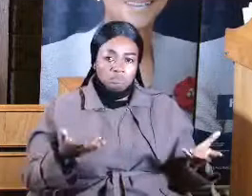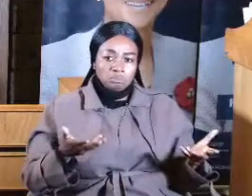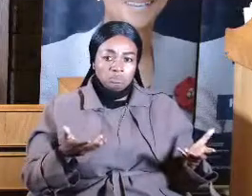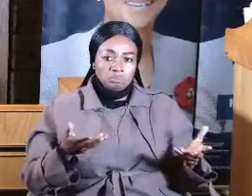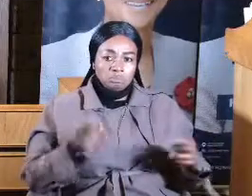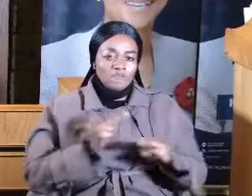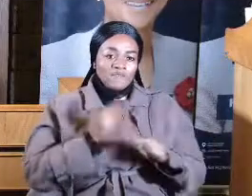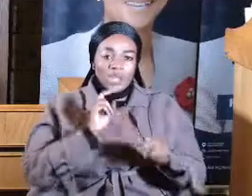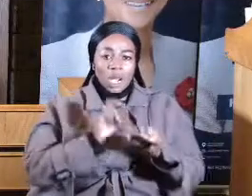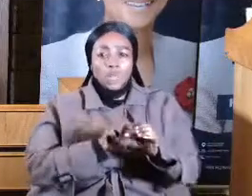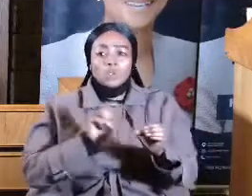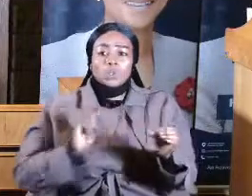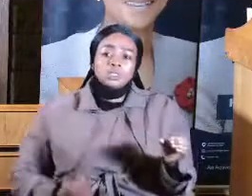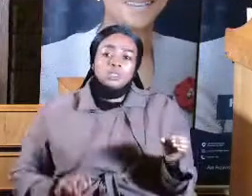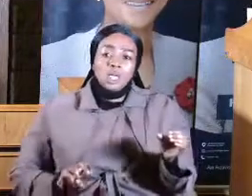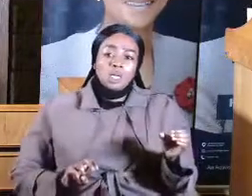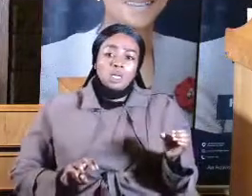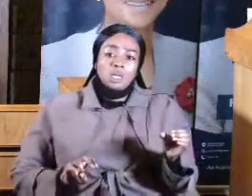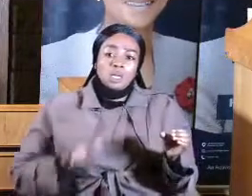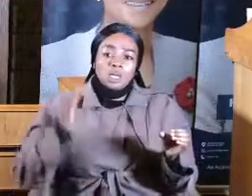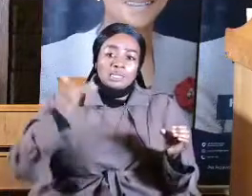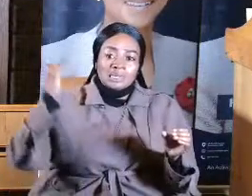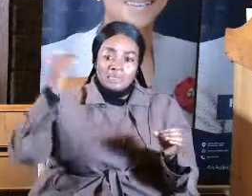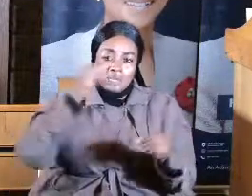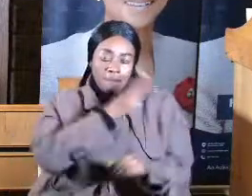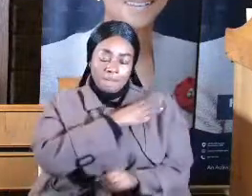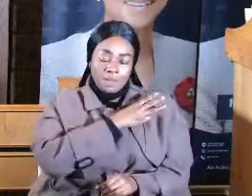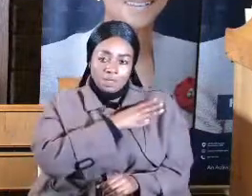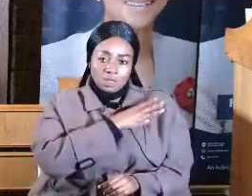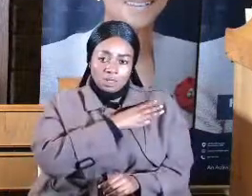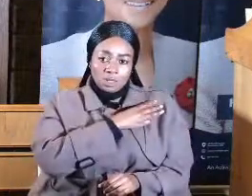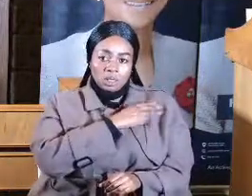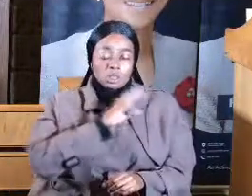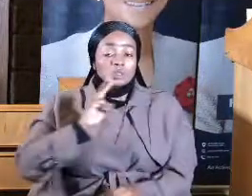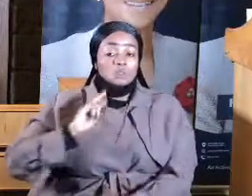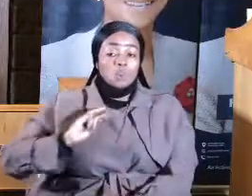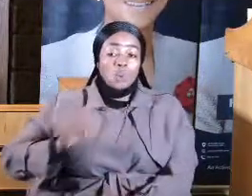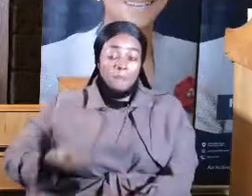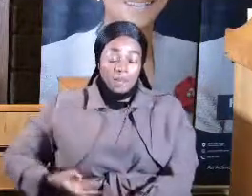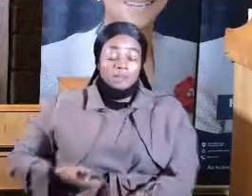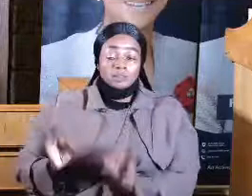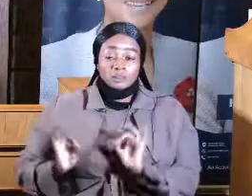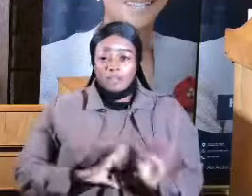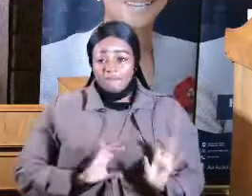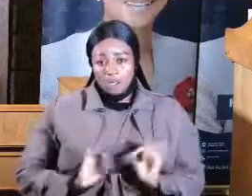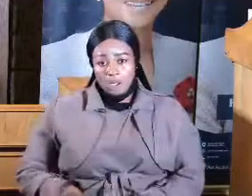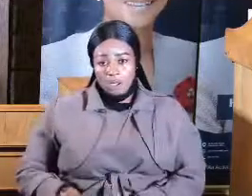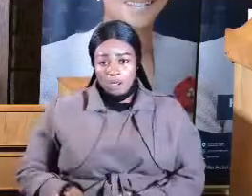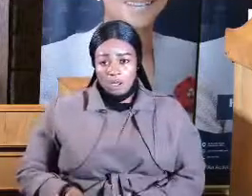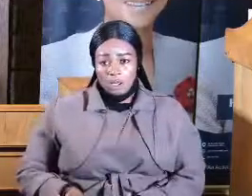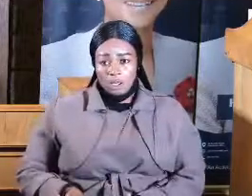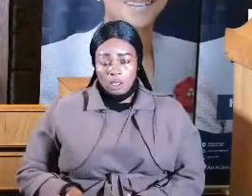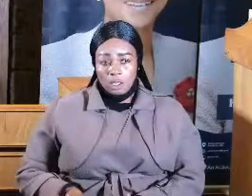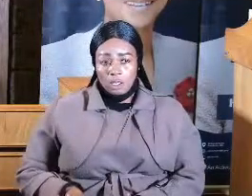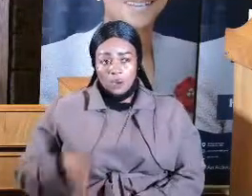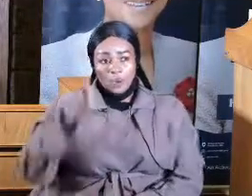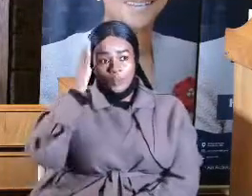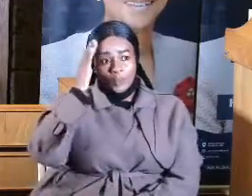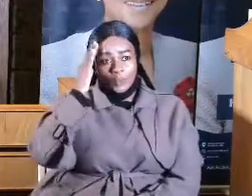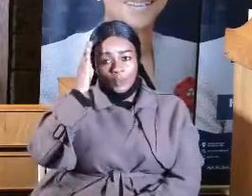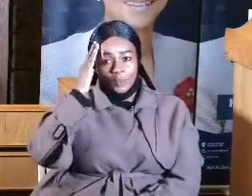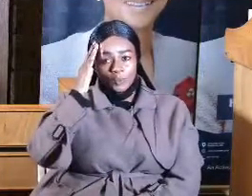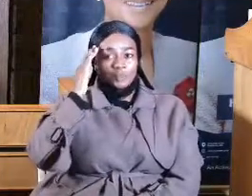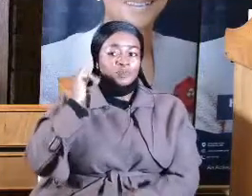resigning from your post of a senior manager. So women are having challenges. And we know that we've got a